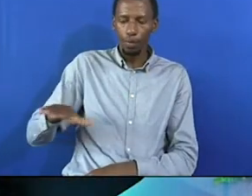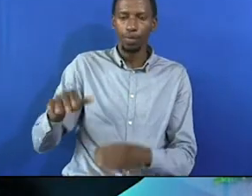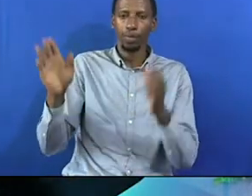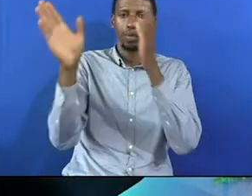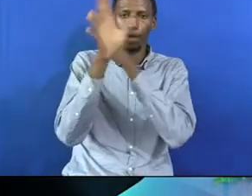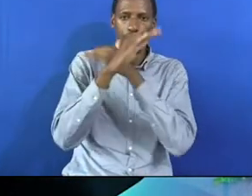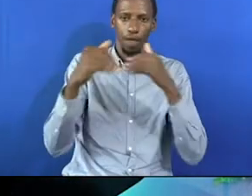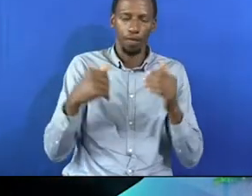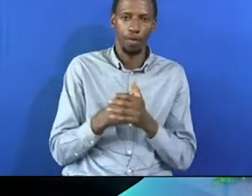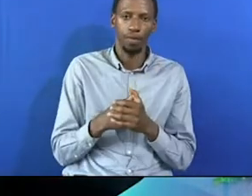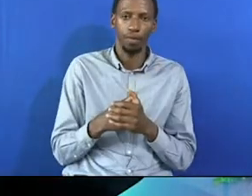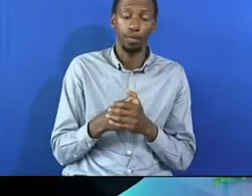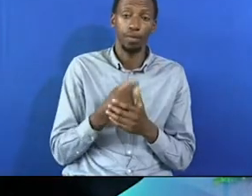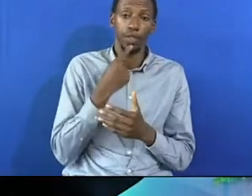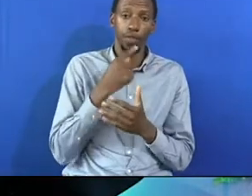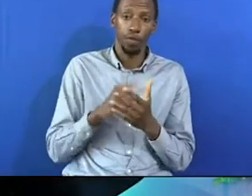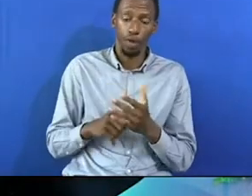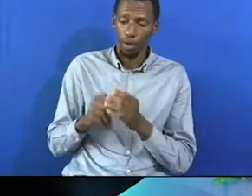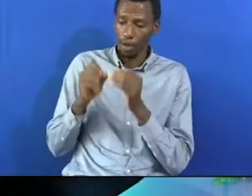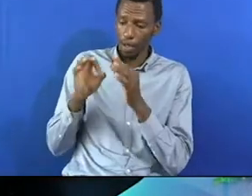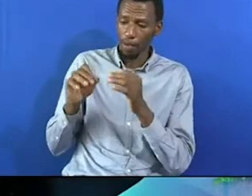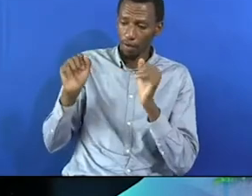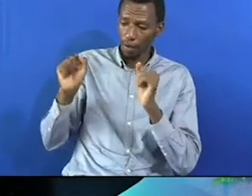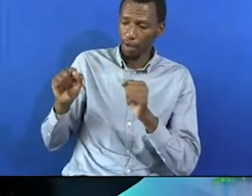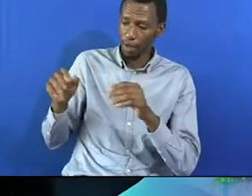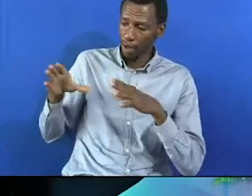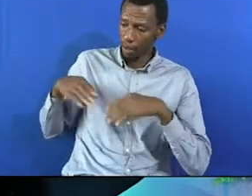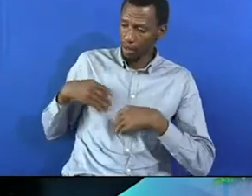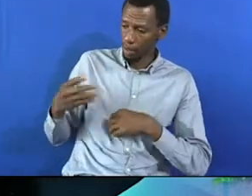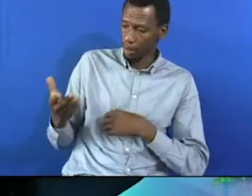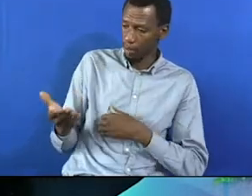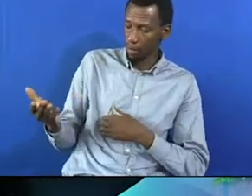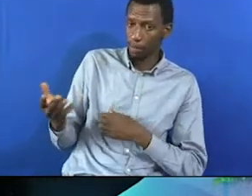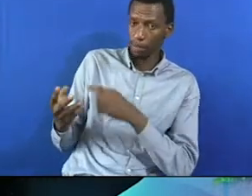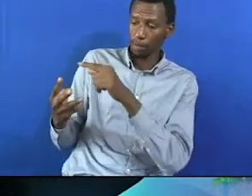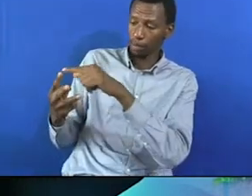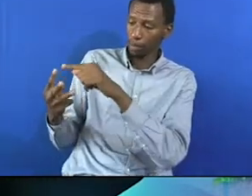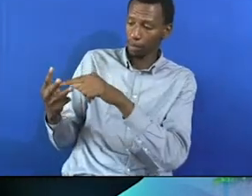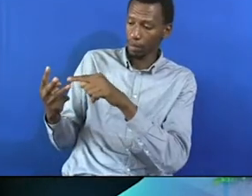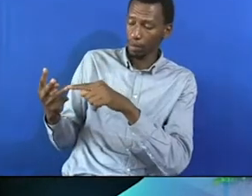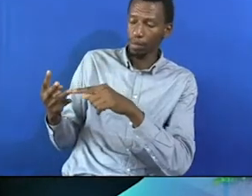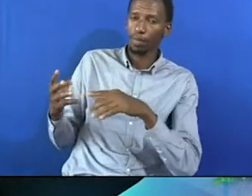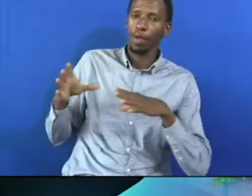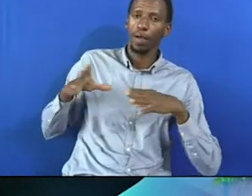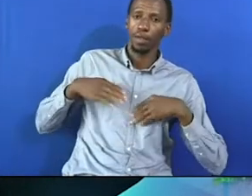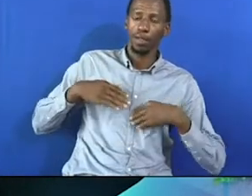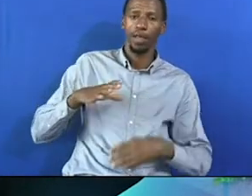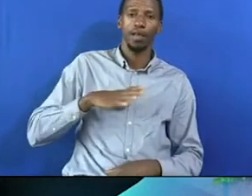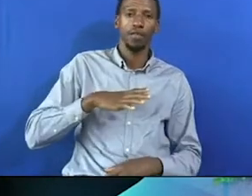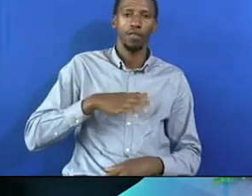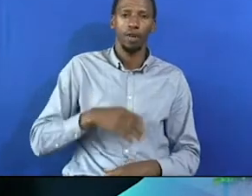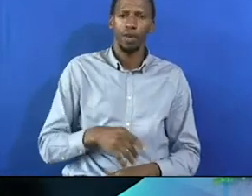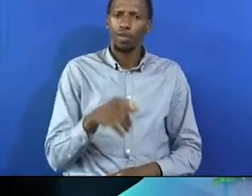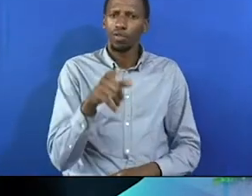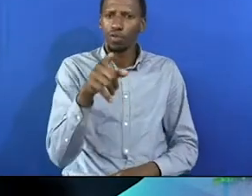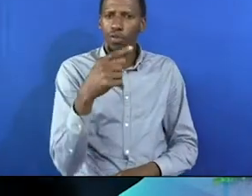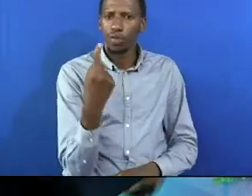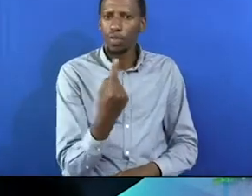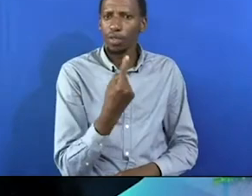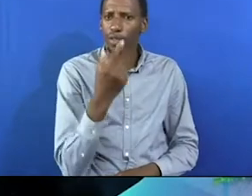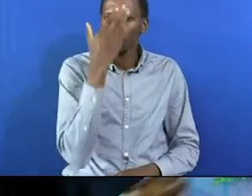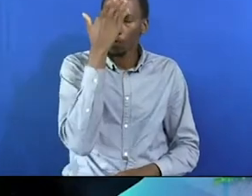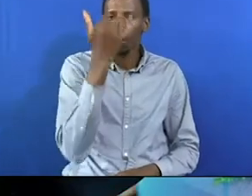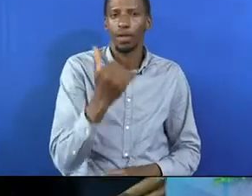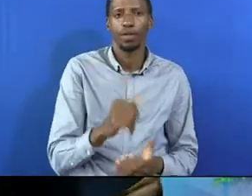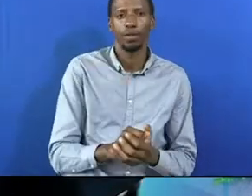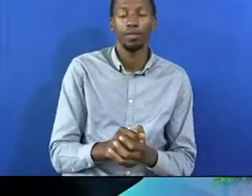the one who can accept this should accept it. Why are you